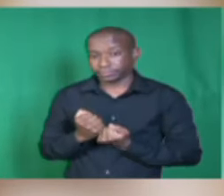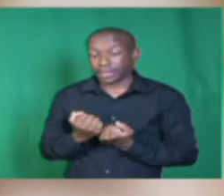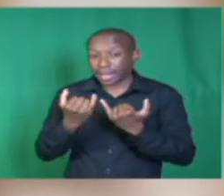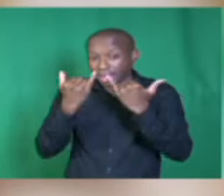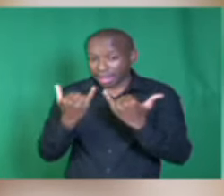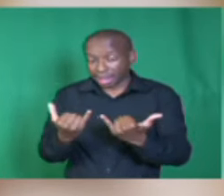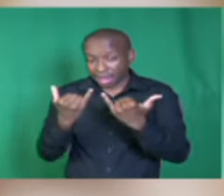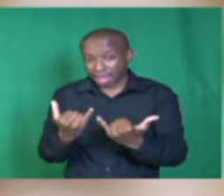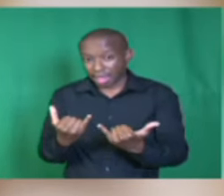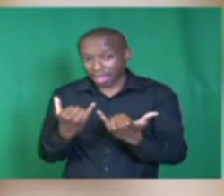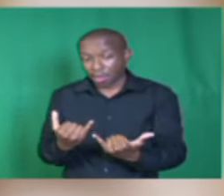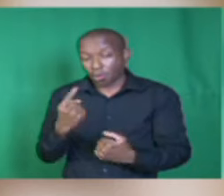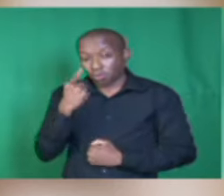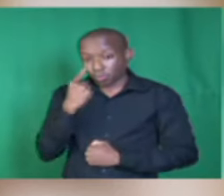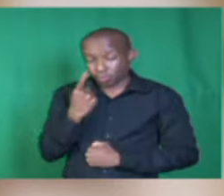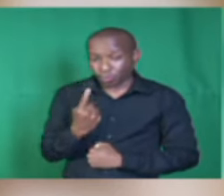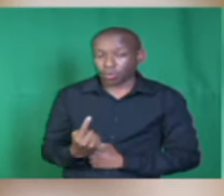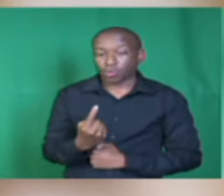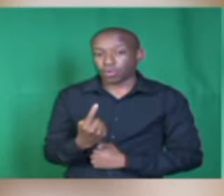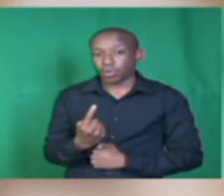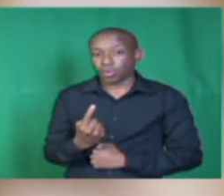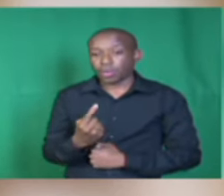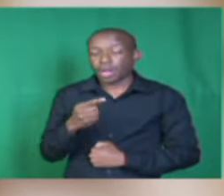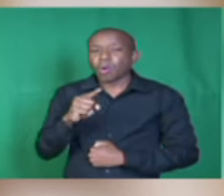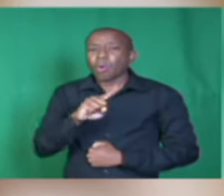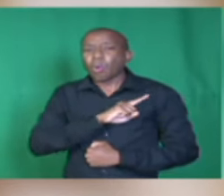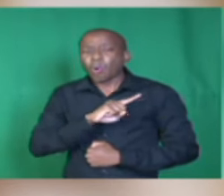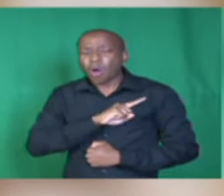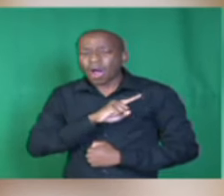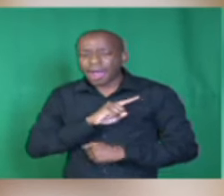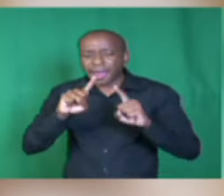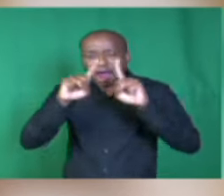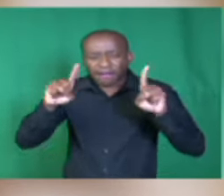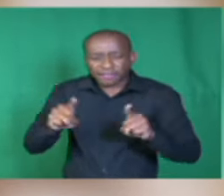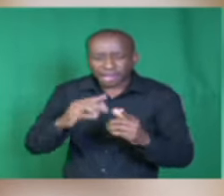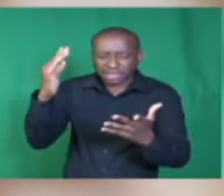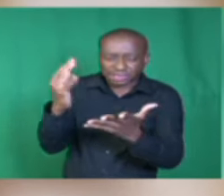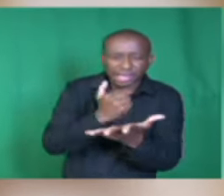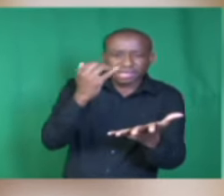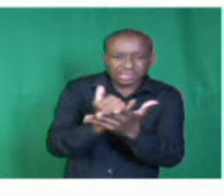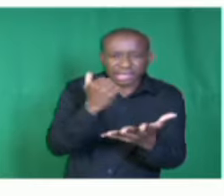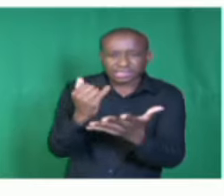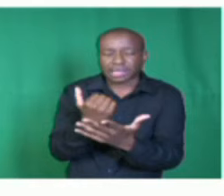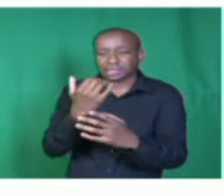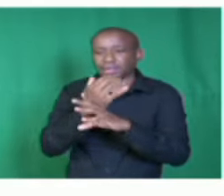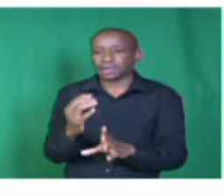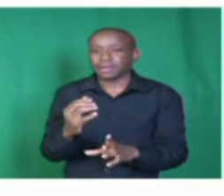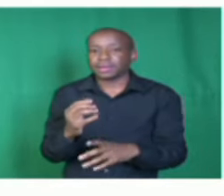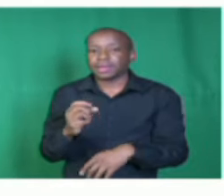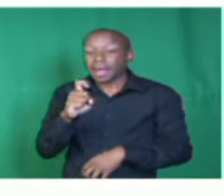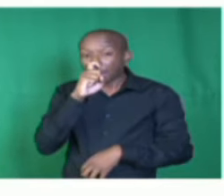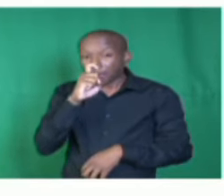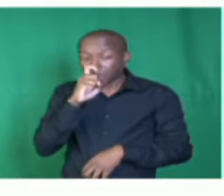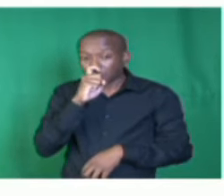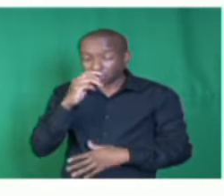Now we are going to look into the reasons for colonization of Africa. I'm going to just read through. Europeans colonized Africa